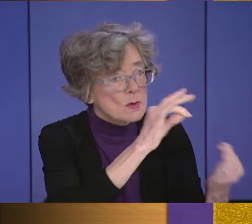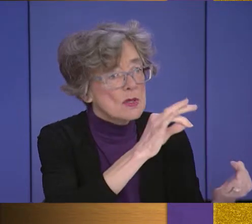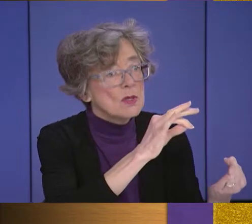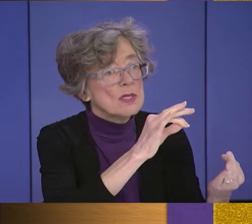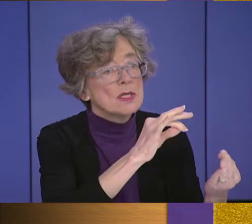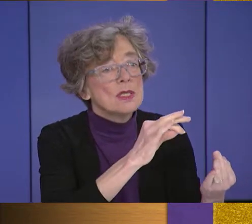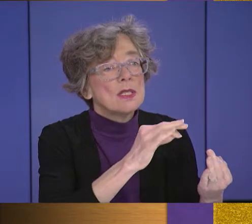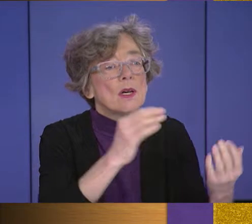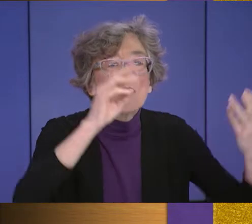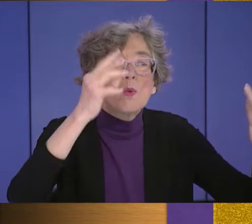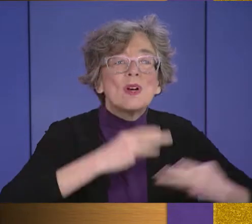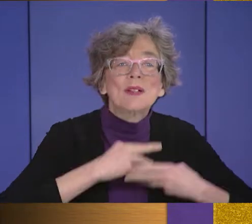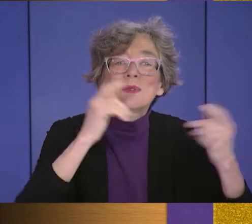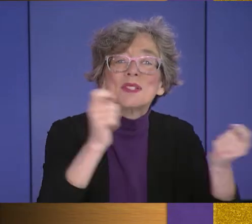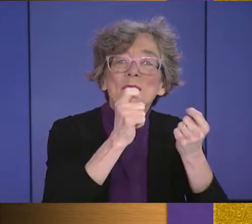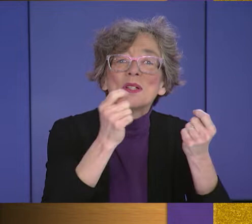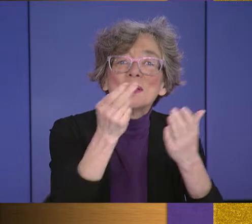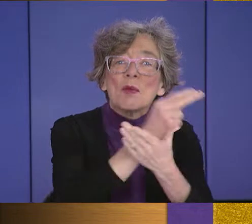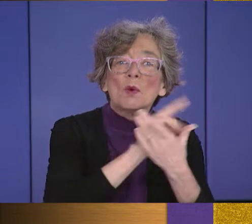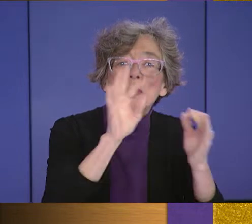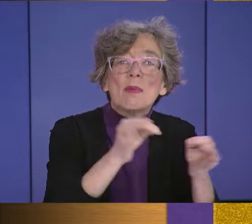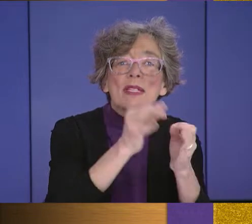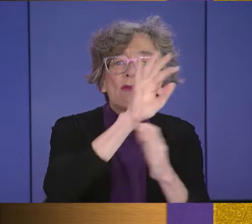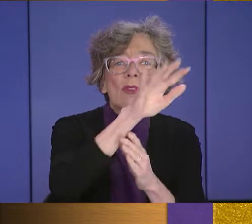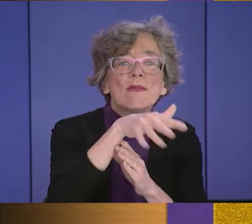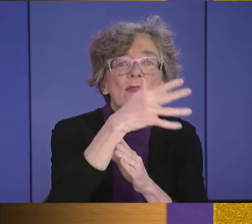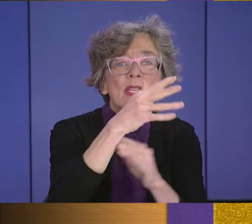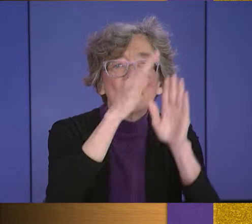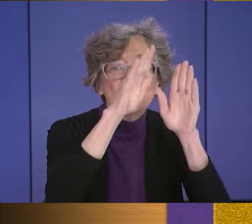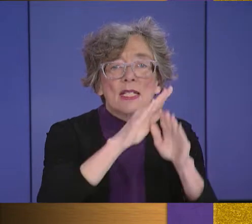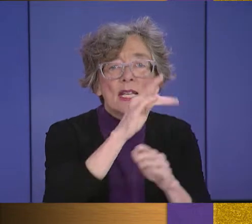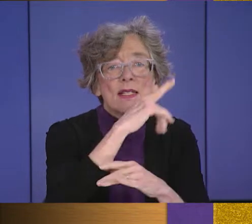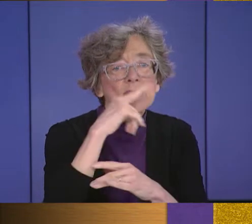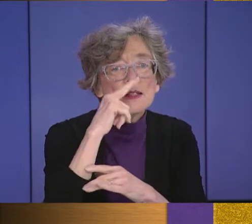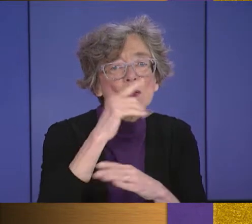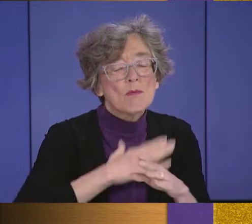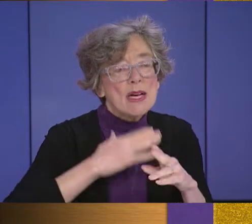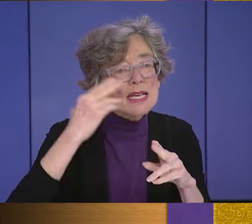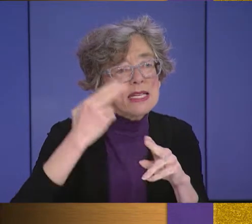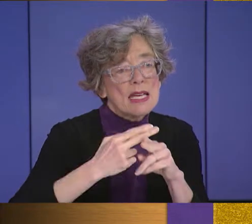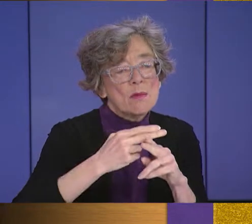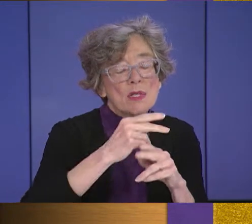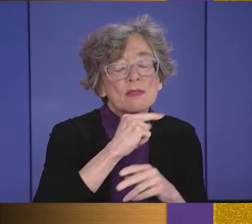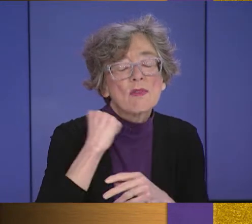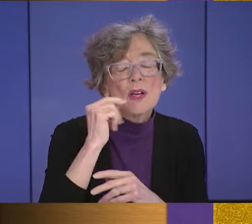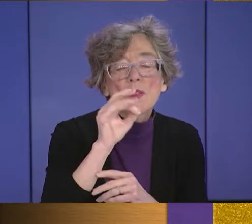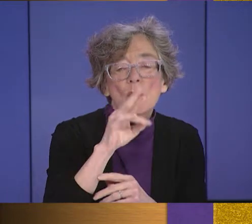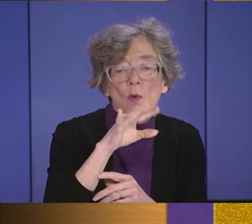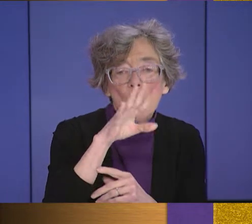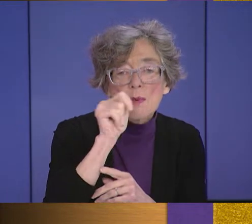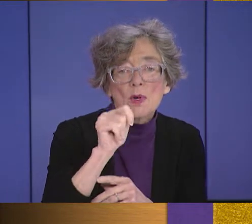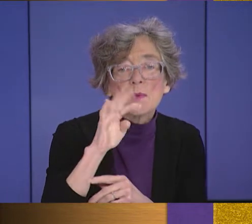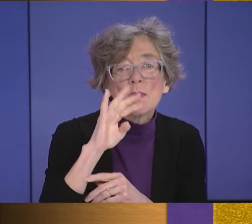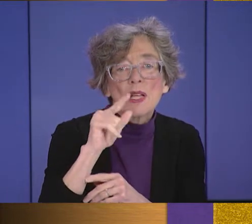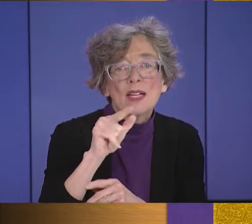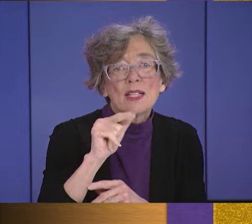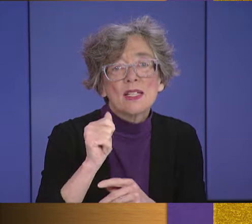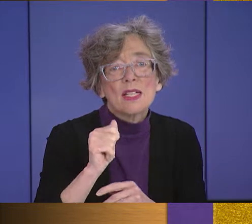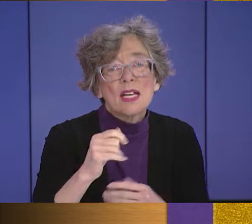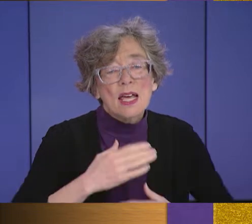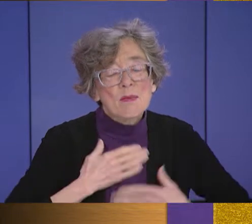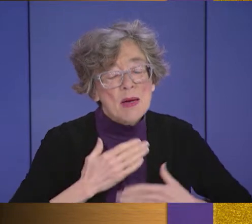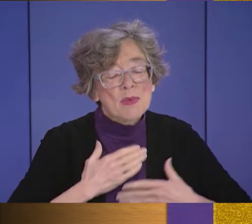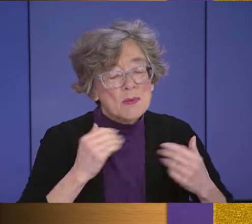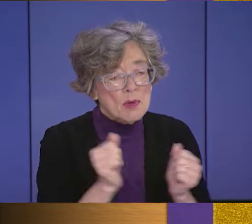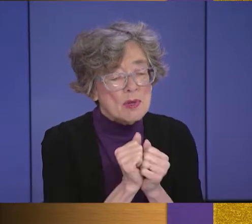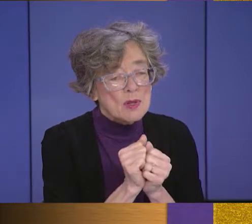spirit. Welcome to the celebration of the Holy Mass for the fifth Sunday in Lent. My name is Father Robert Blood, and it's a joy to be with you today.